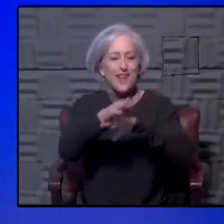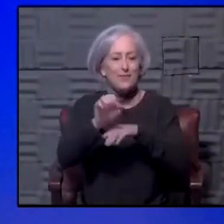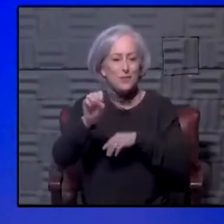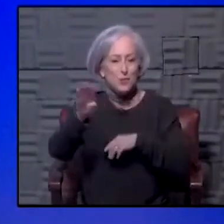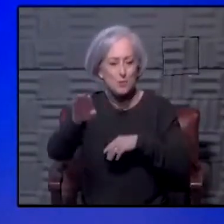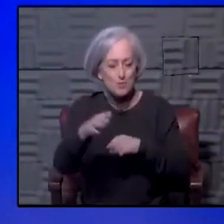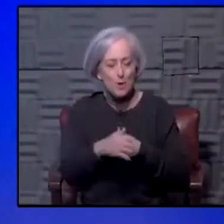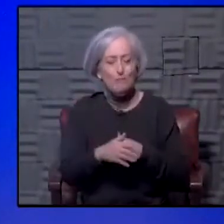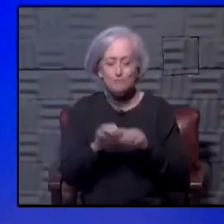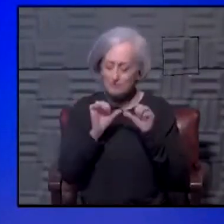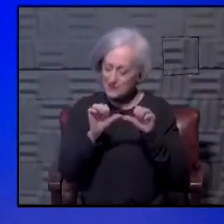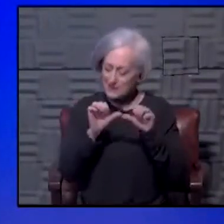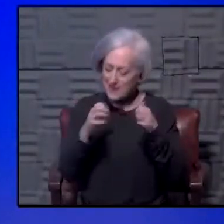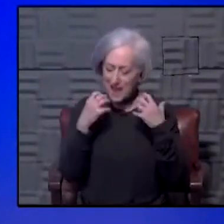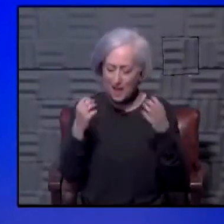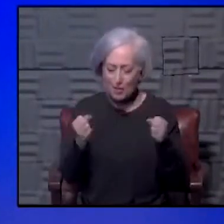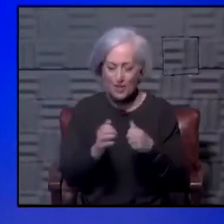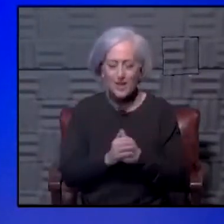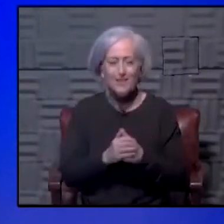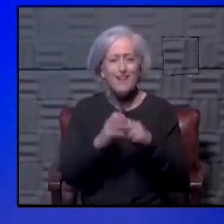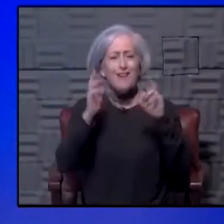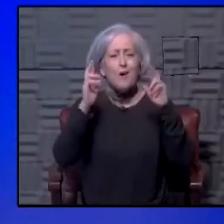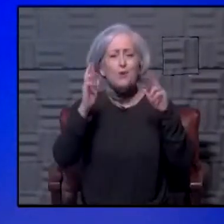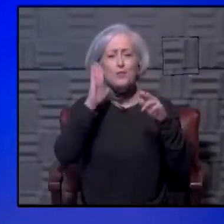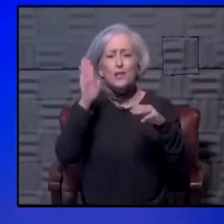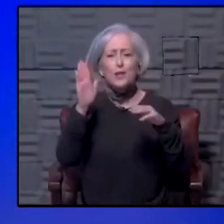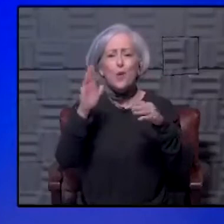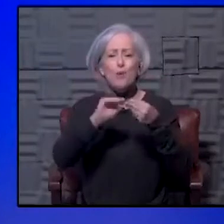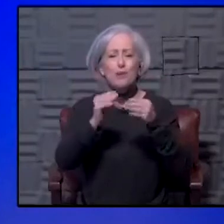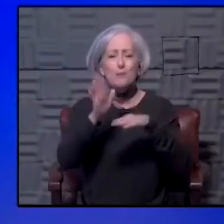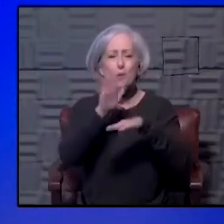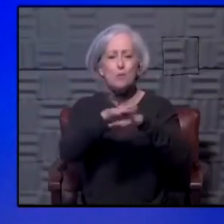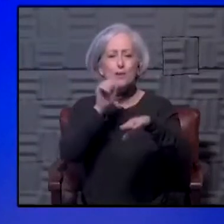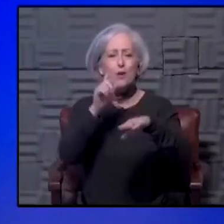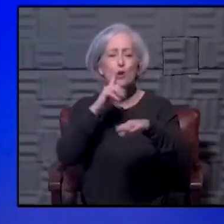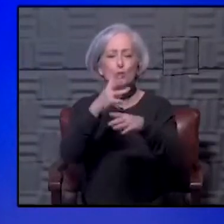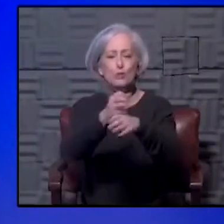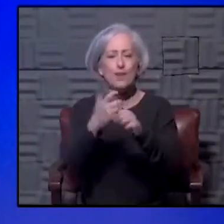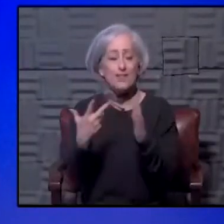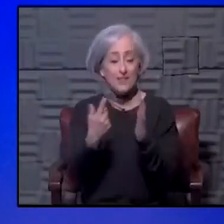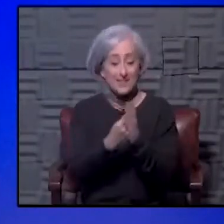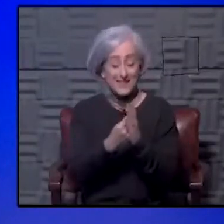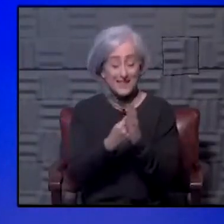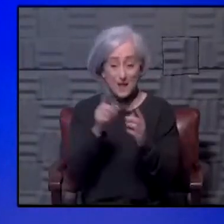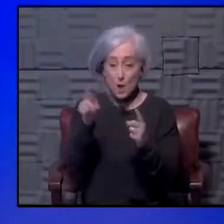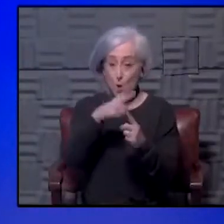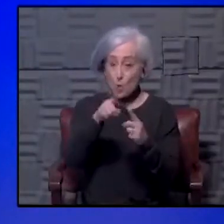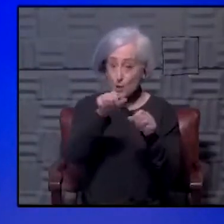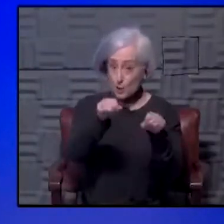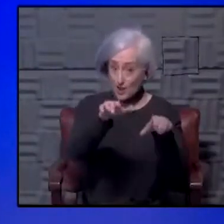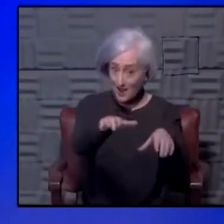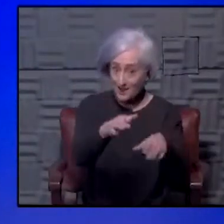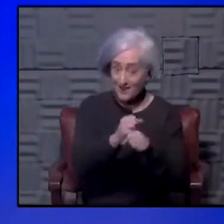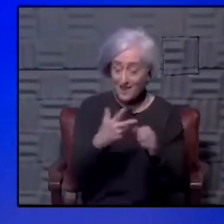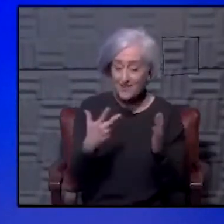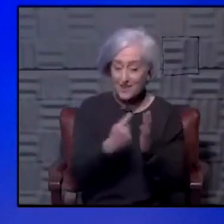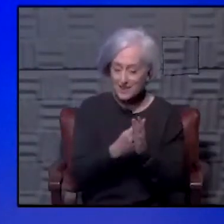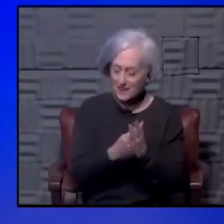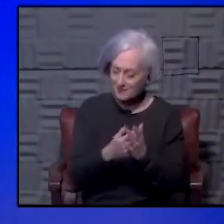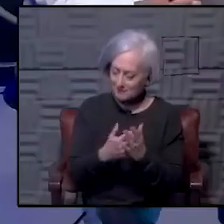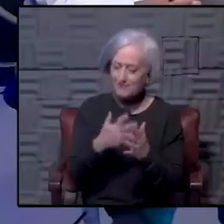Hopefully your number will be called for the vaccine, and when you are able to get it, take your